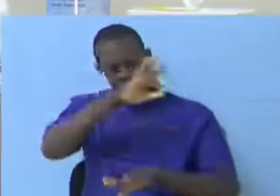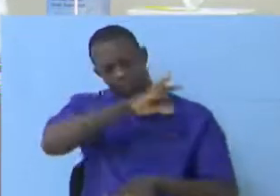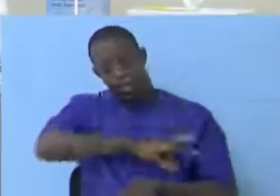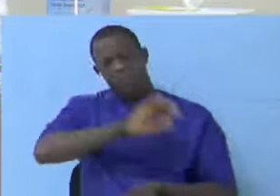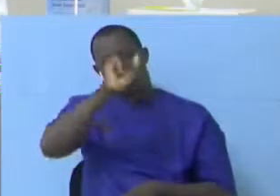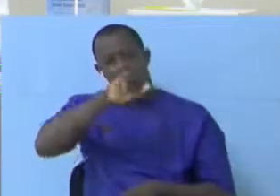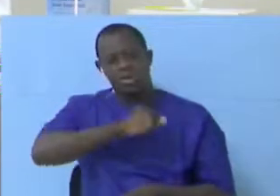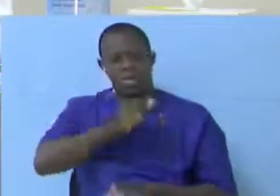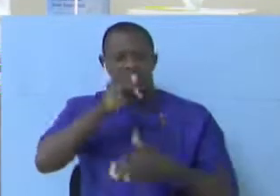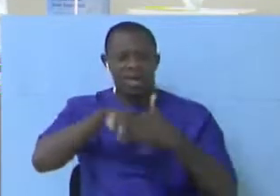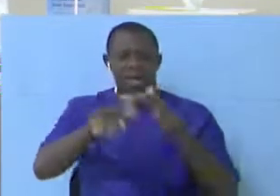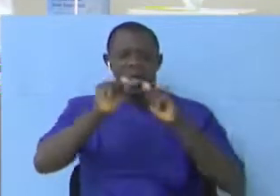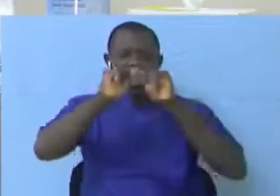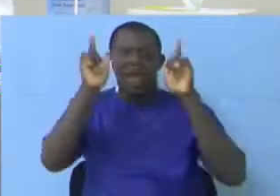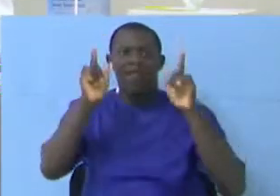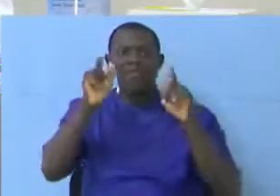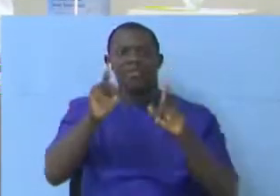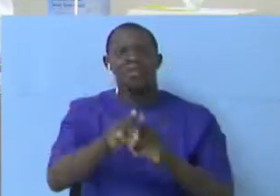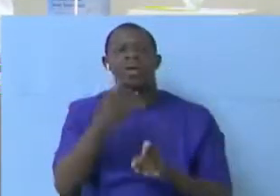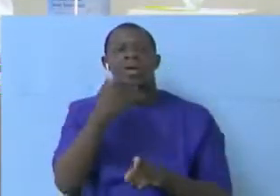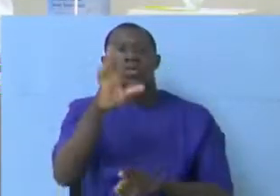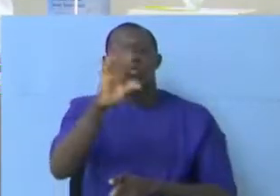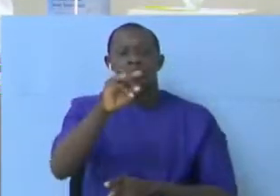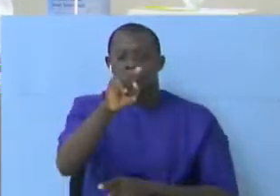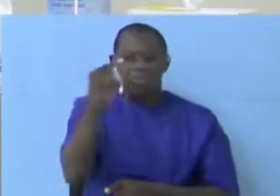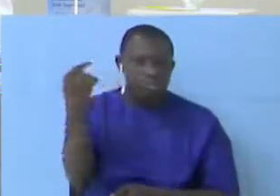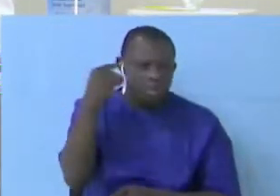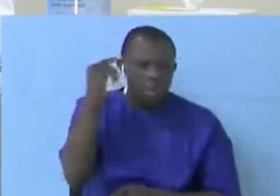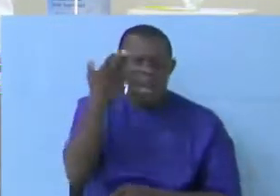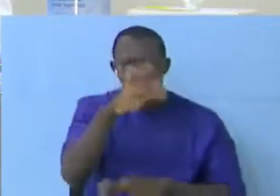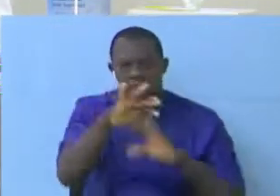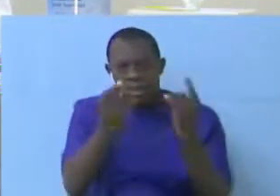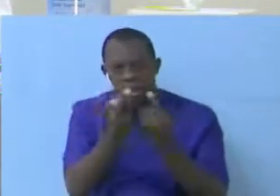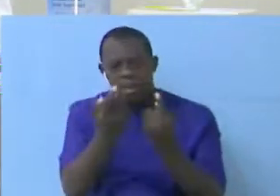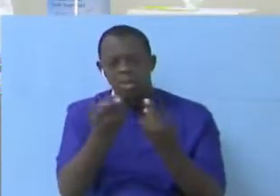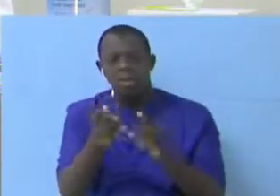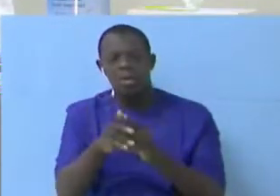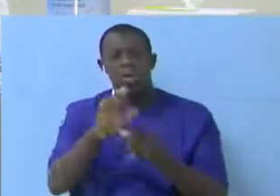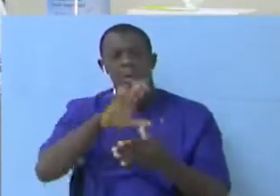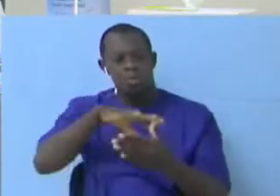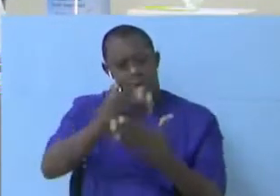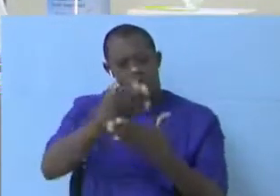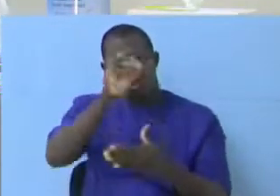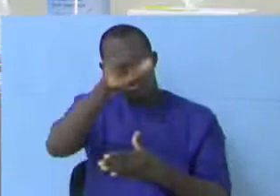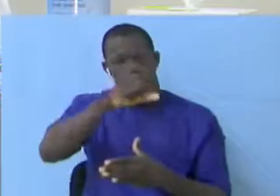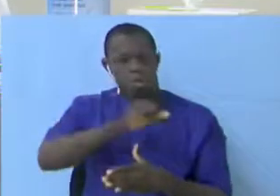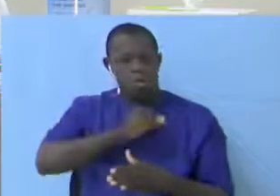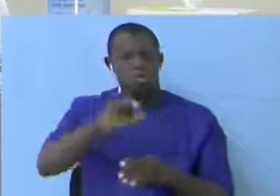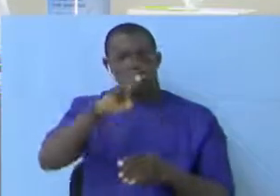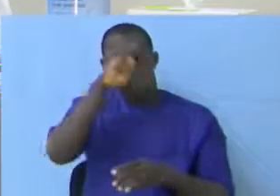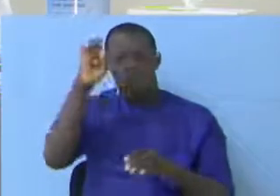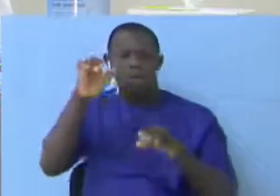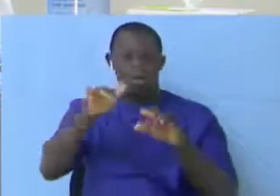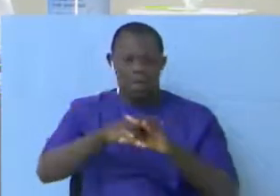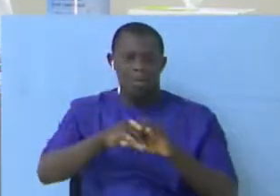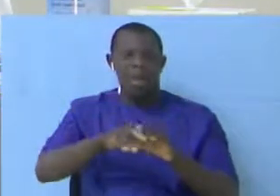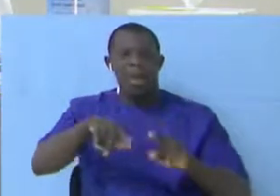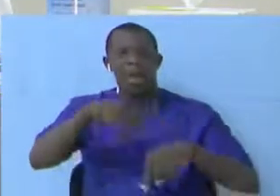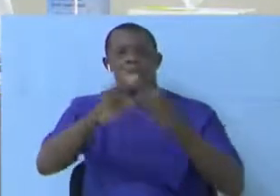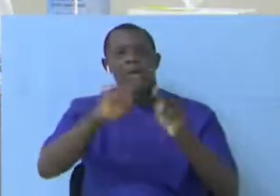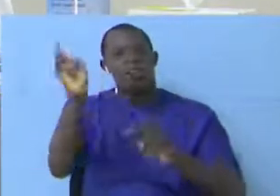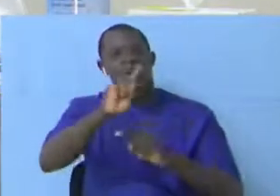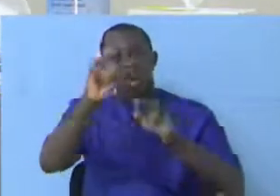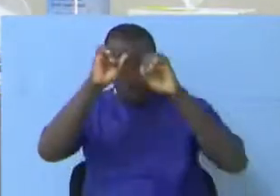But did you hear any rumblings among your colleagues as to what government was doing or planning to do?